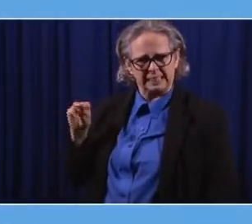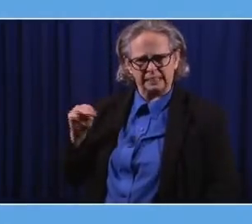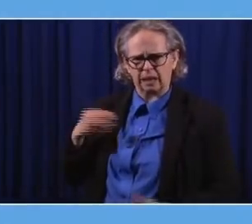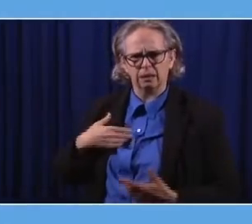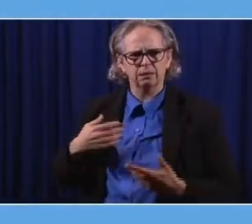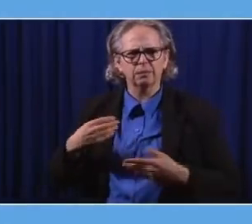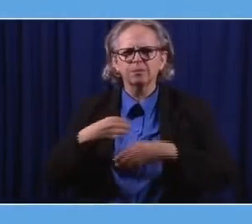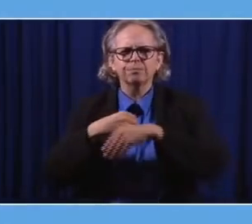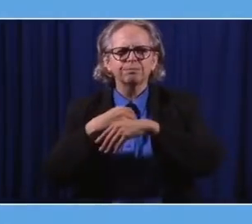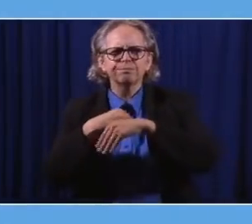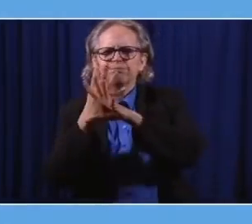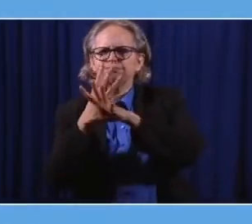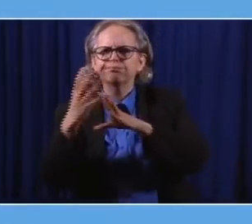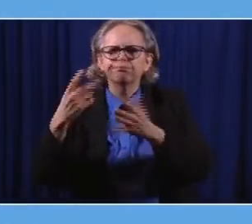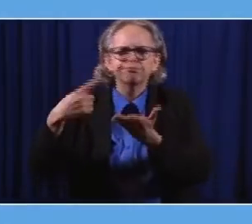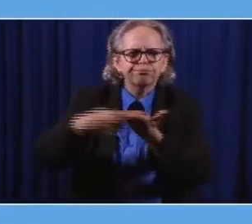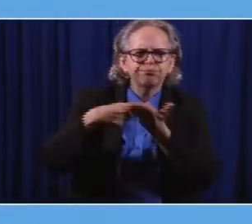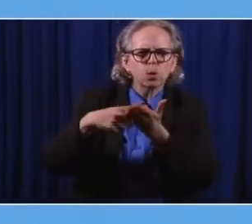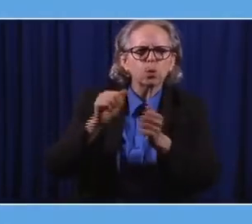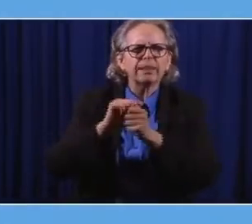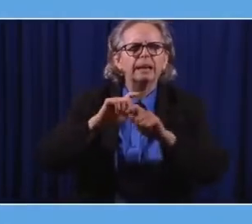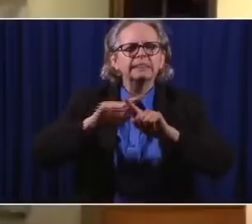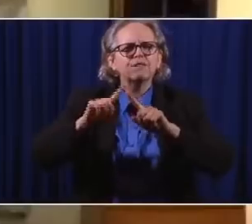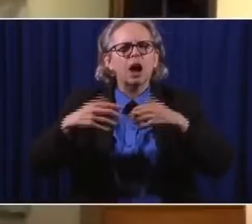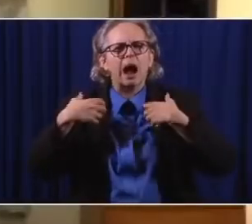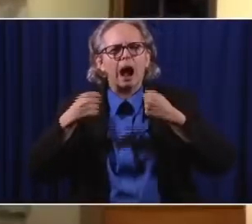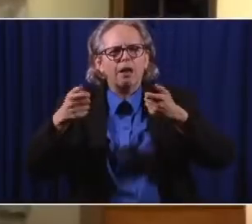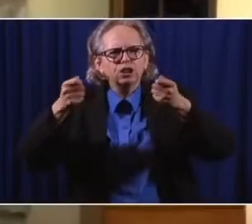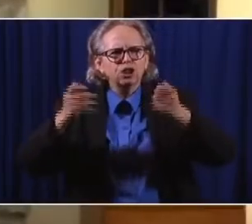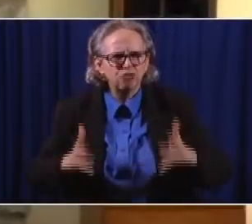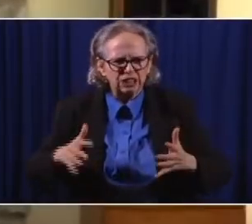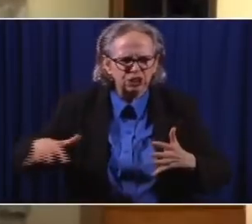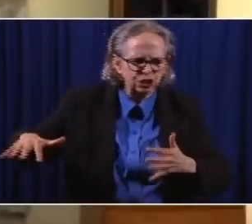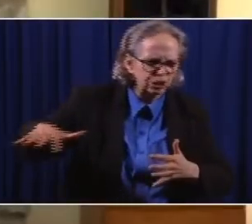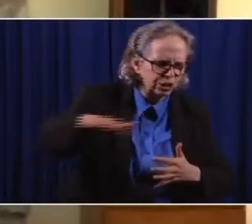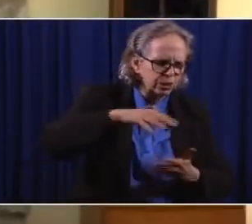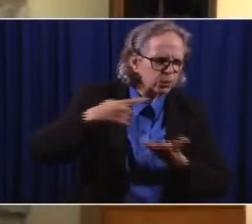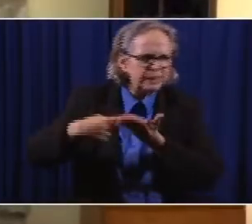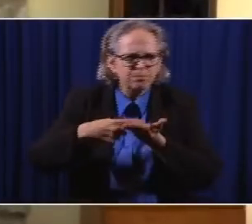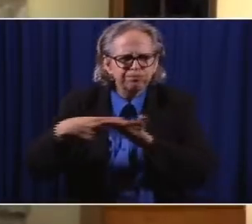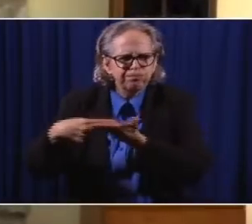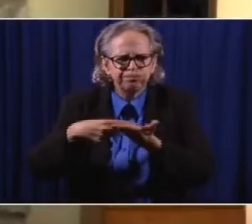team are reaching out to these health commissioners as well. What we're hearing from these